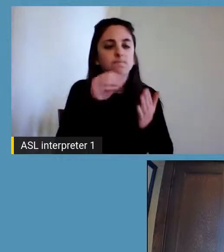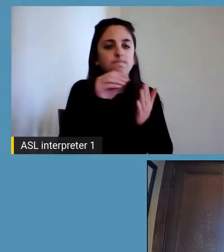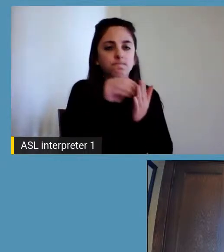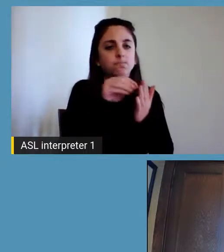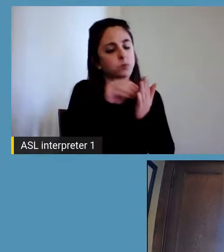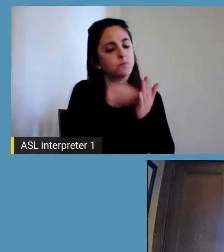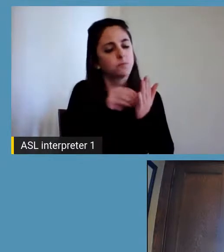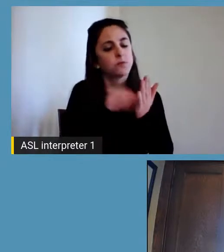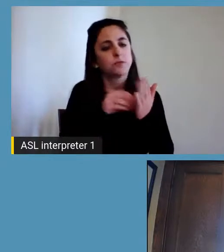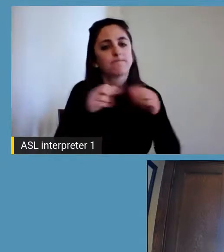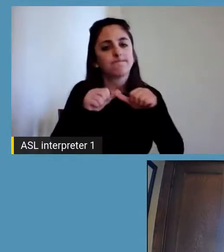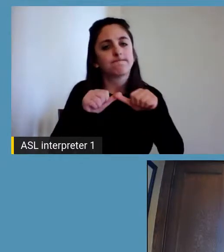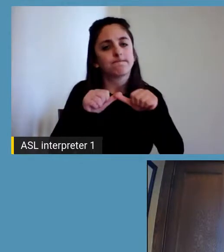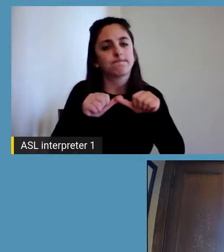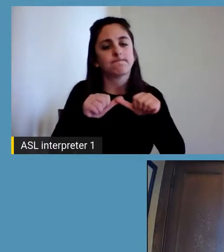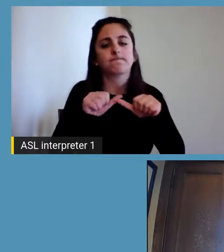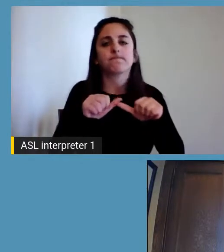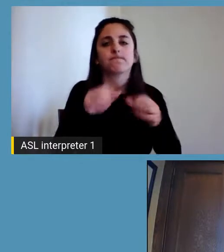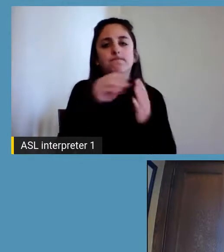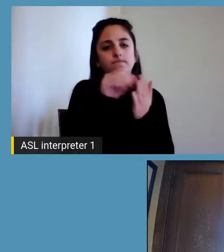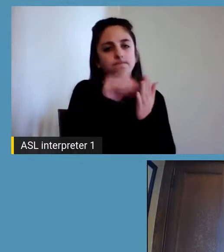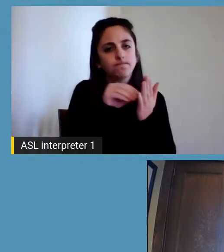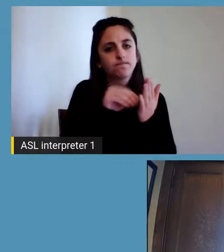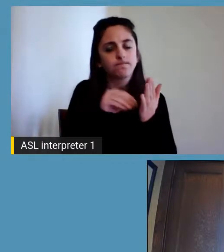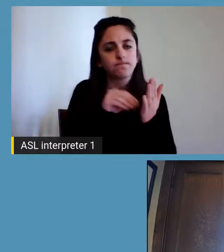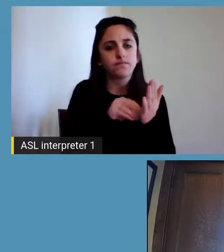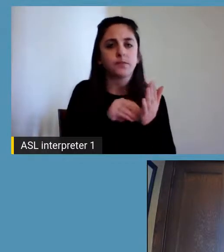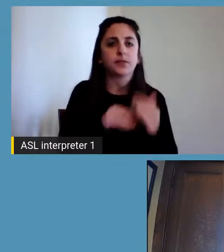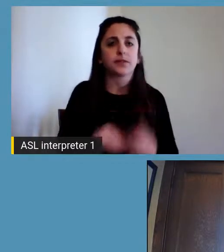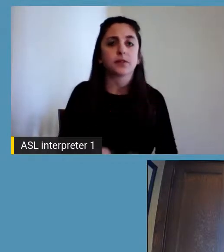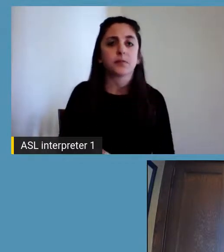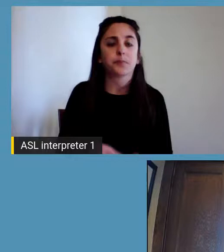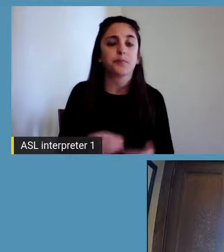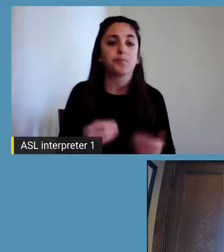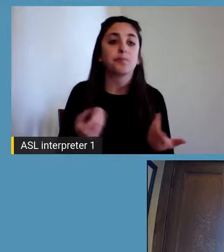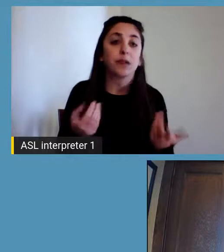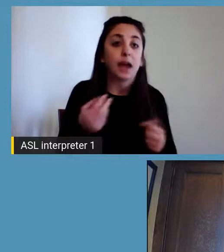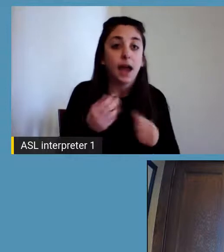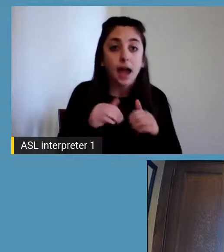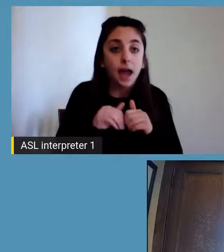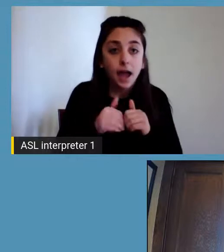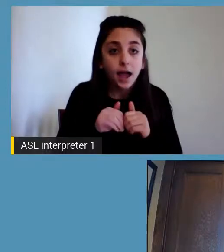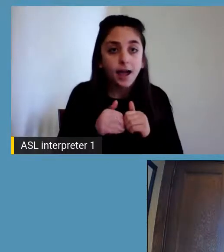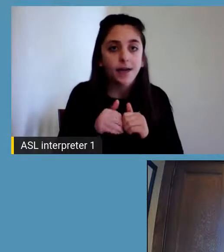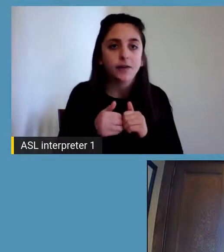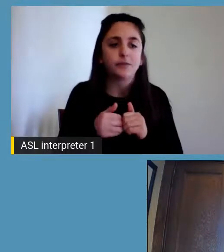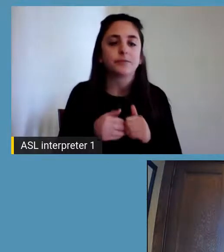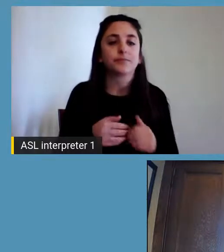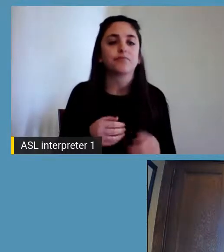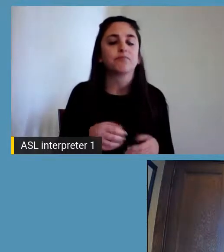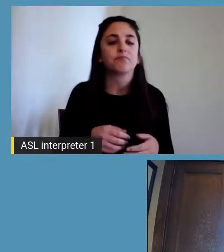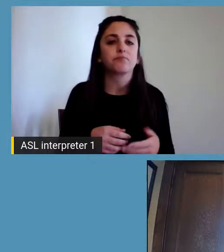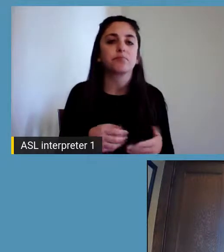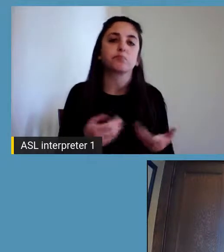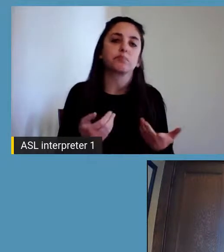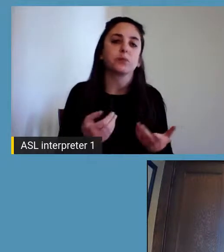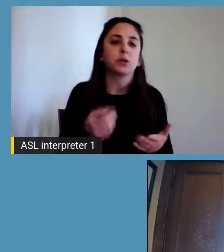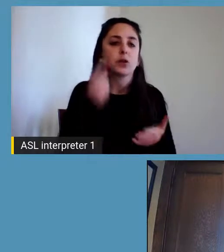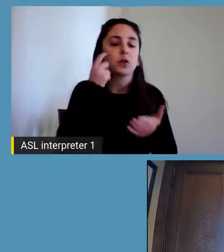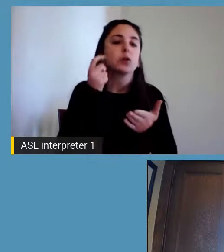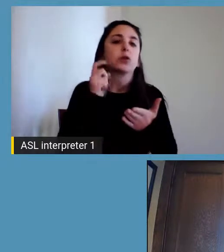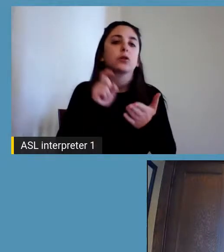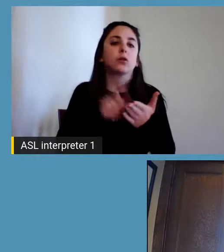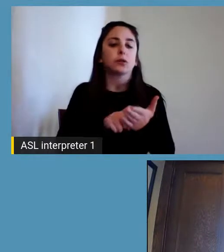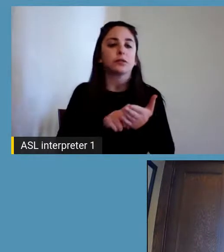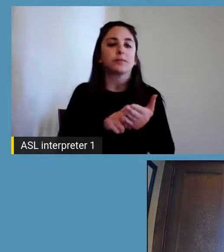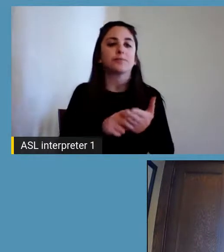continuously documenting it by going in, and I just noticed the other day I'm going to have to go back and do something